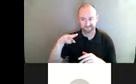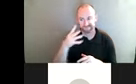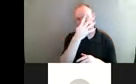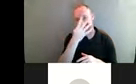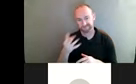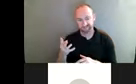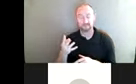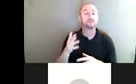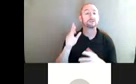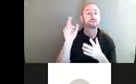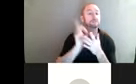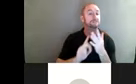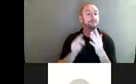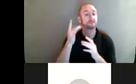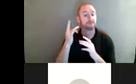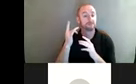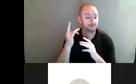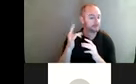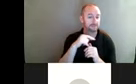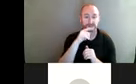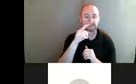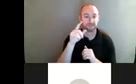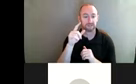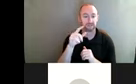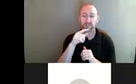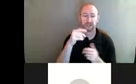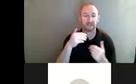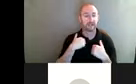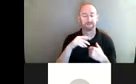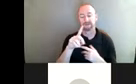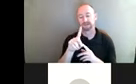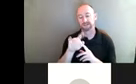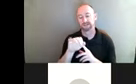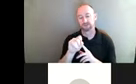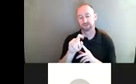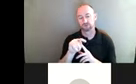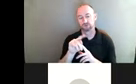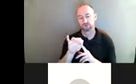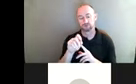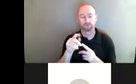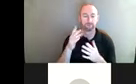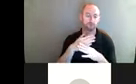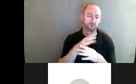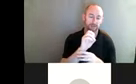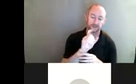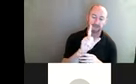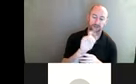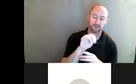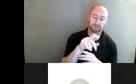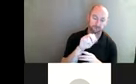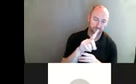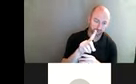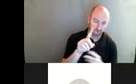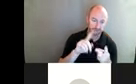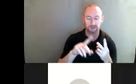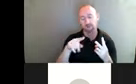These were designed so that you didn't have distortion between the ellipsoid and the projection plane greater